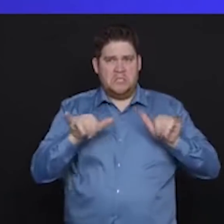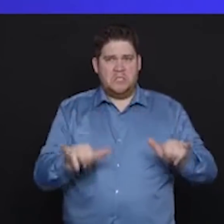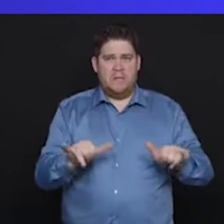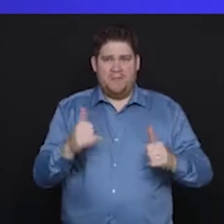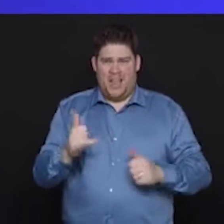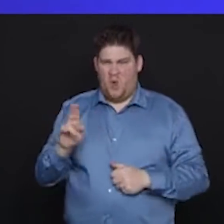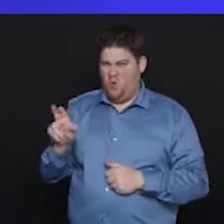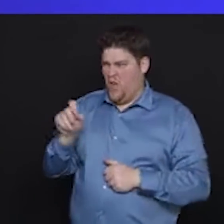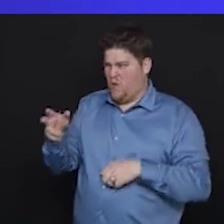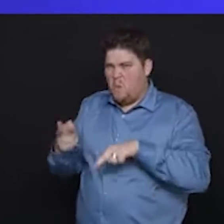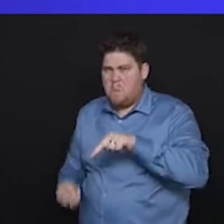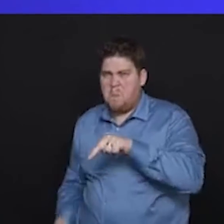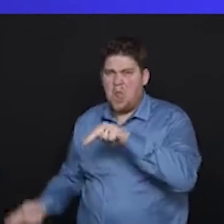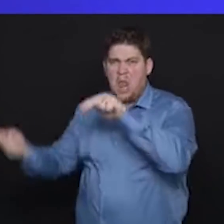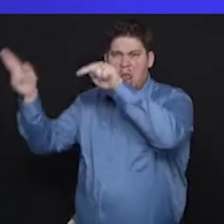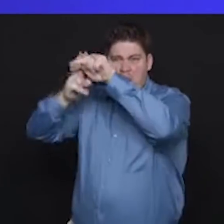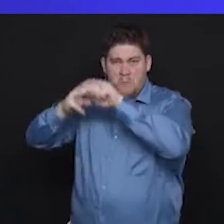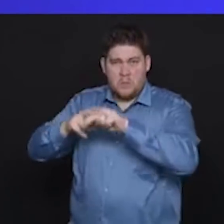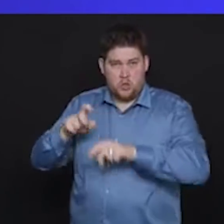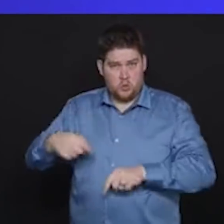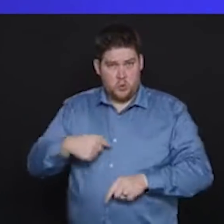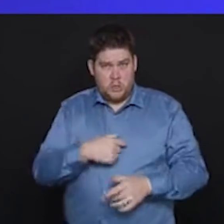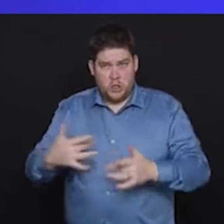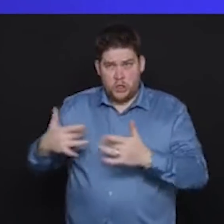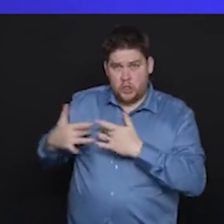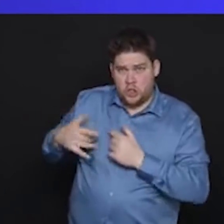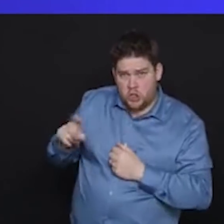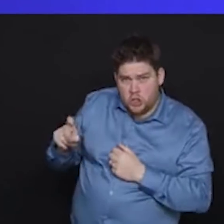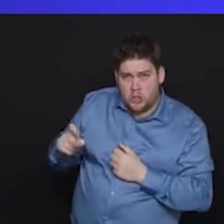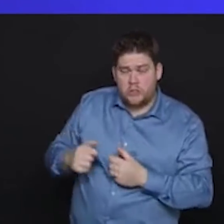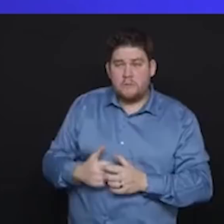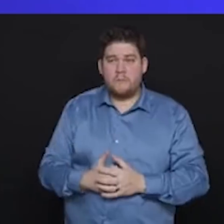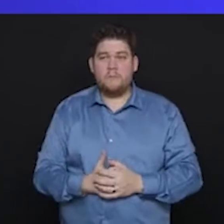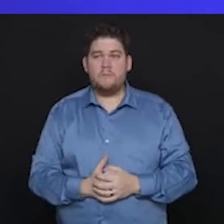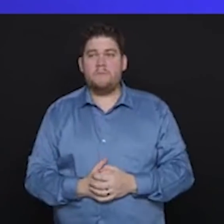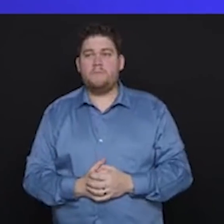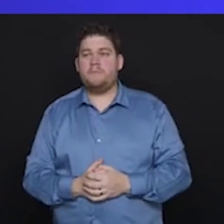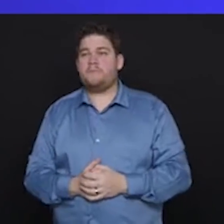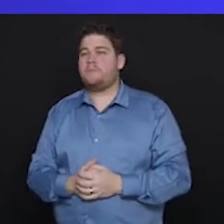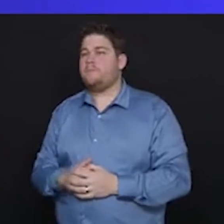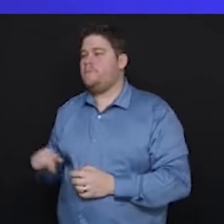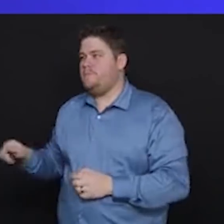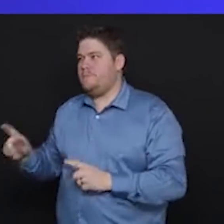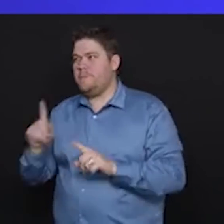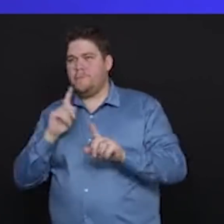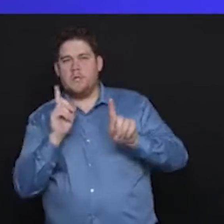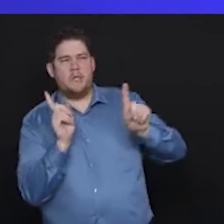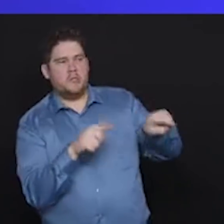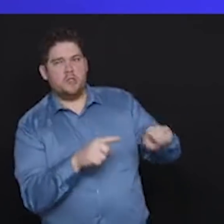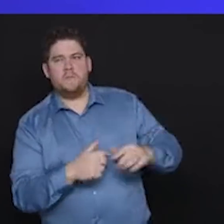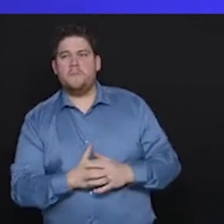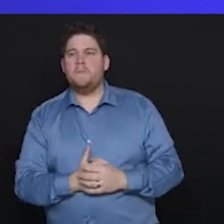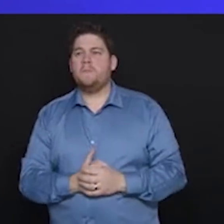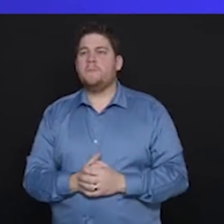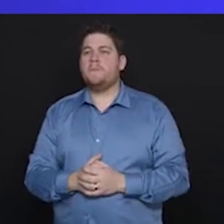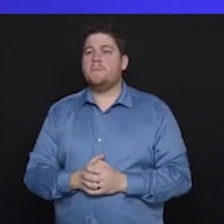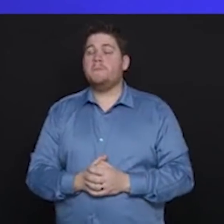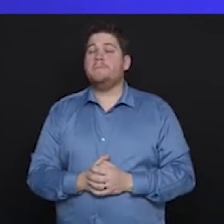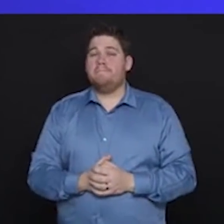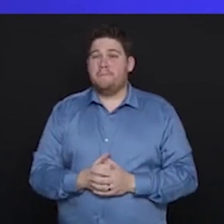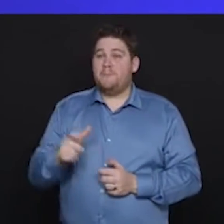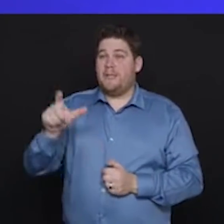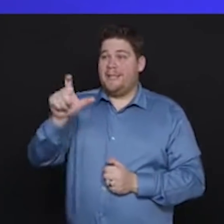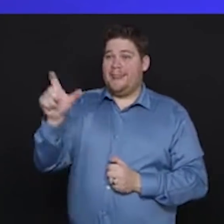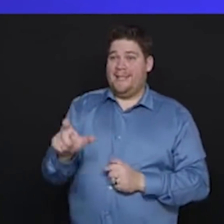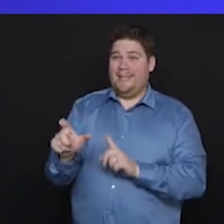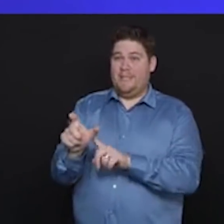so obviously we used what we had available, and as you can see, Italy has now probably leveled off.